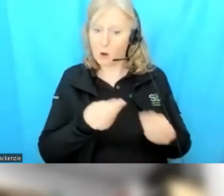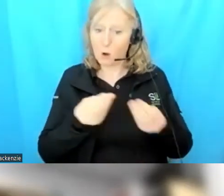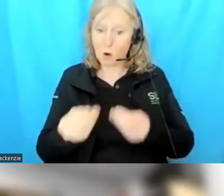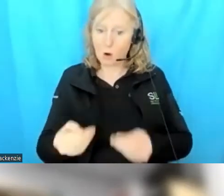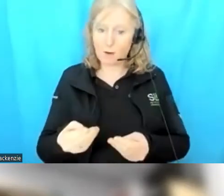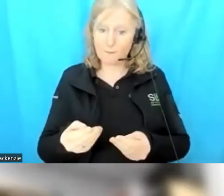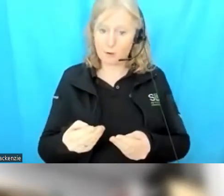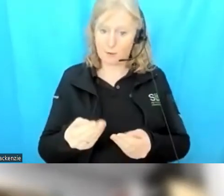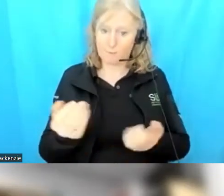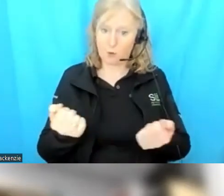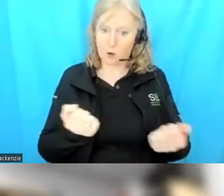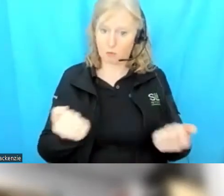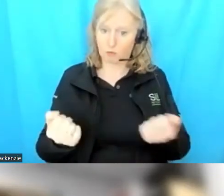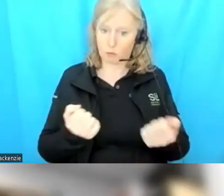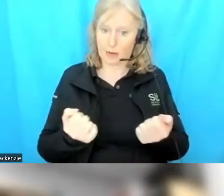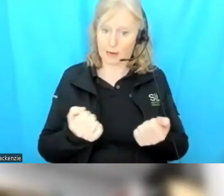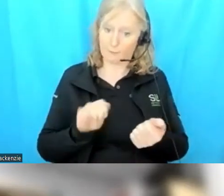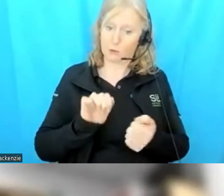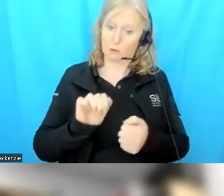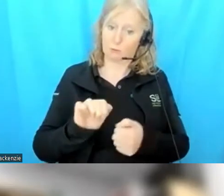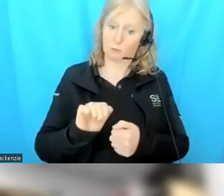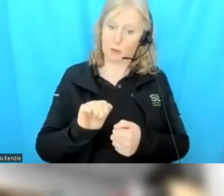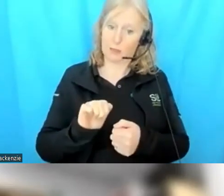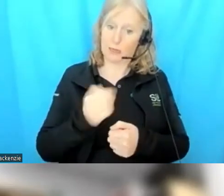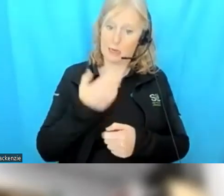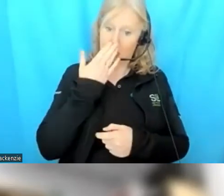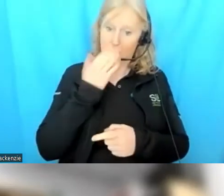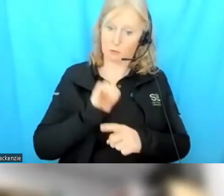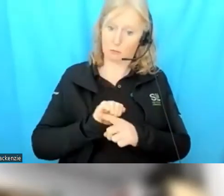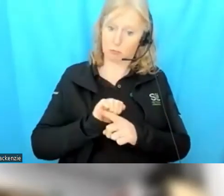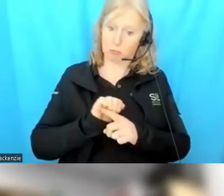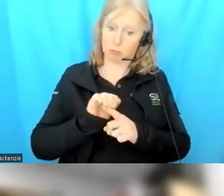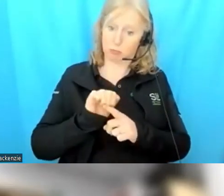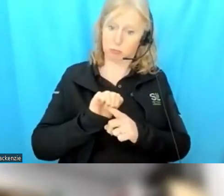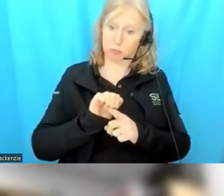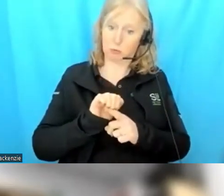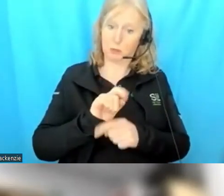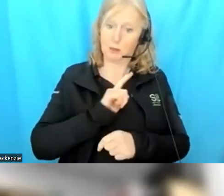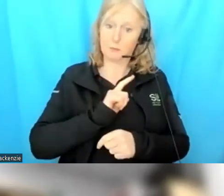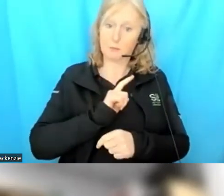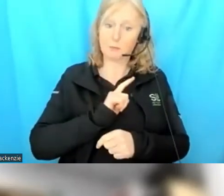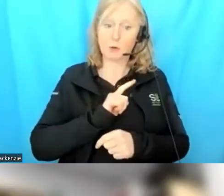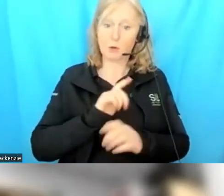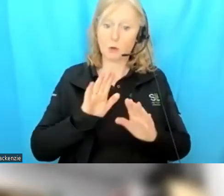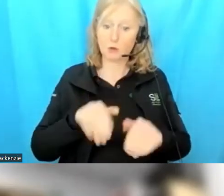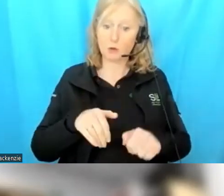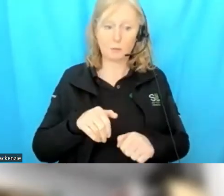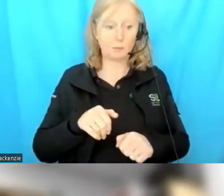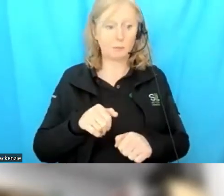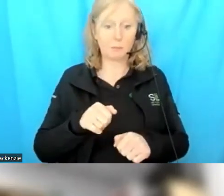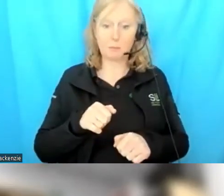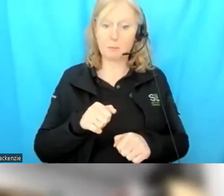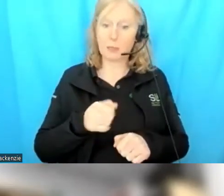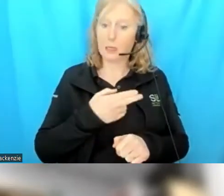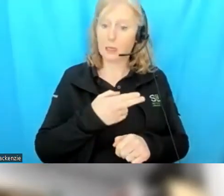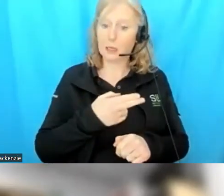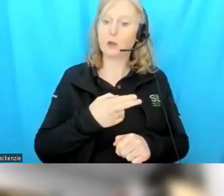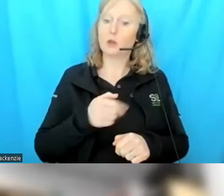covers attitude to drivers, that's basically teaching them not to be nasty, to be polite at all